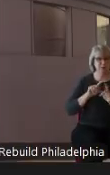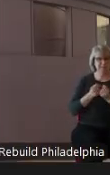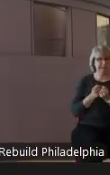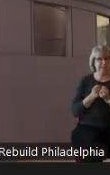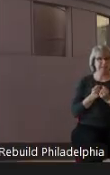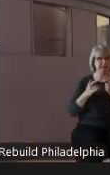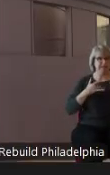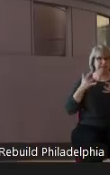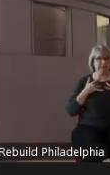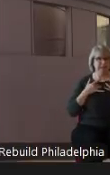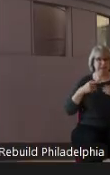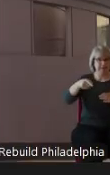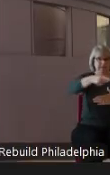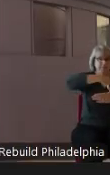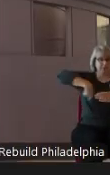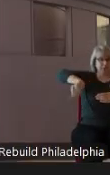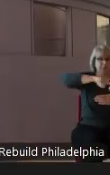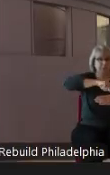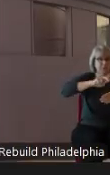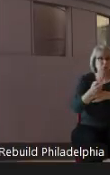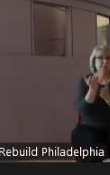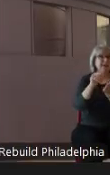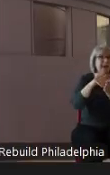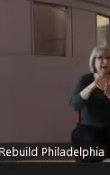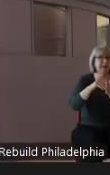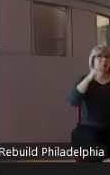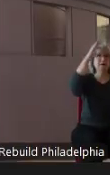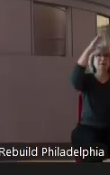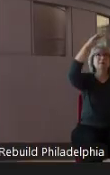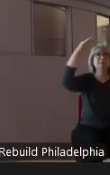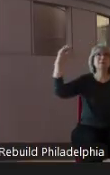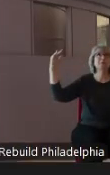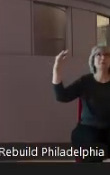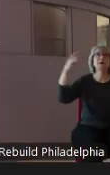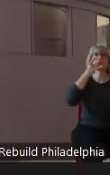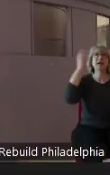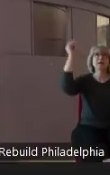We're reusing the spacious light-filled room where the